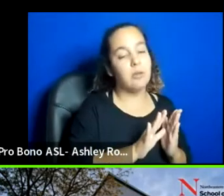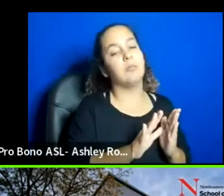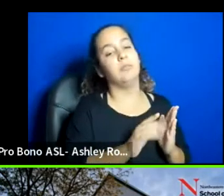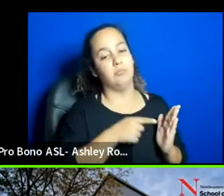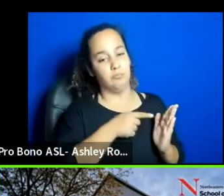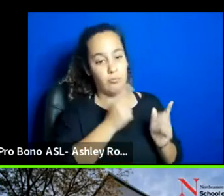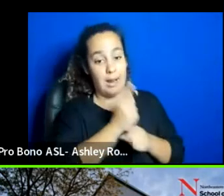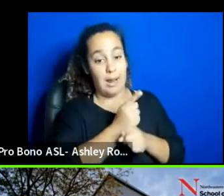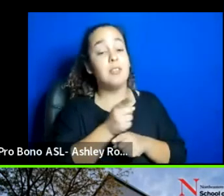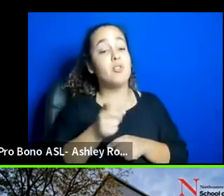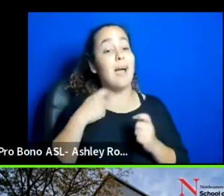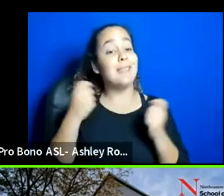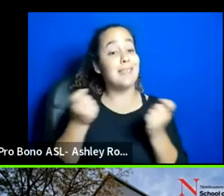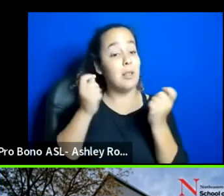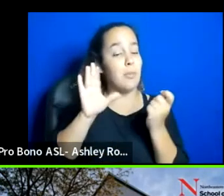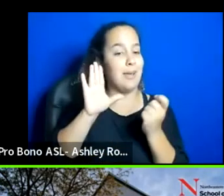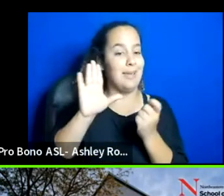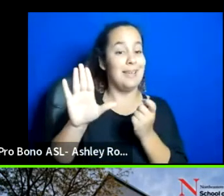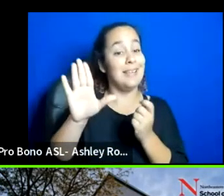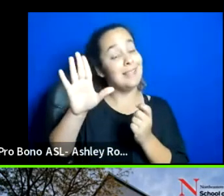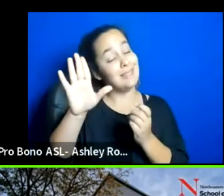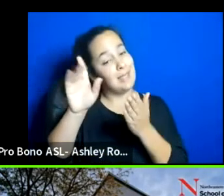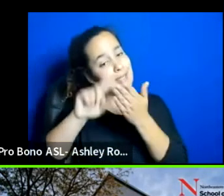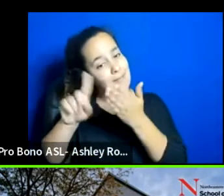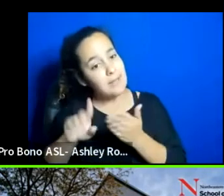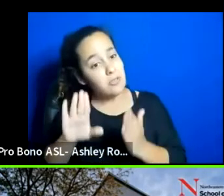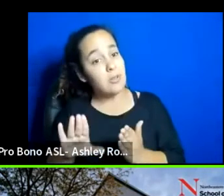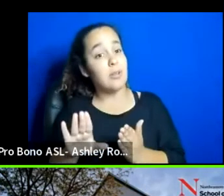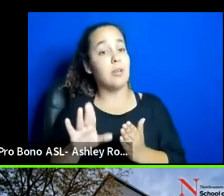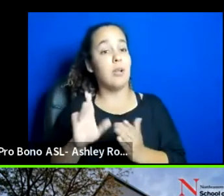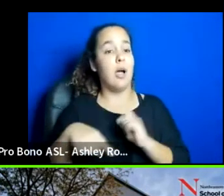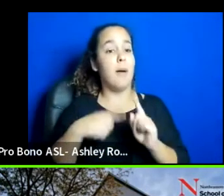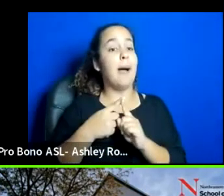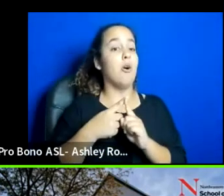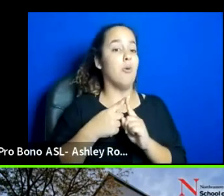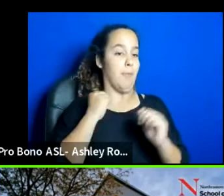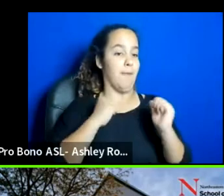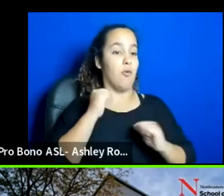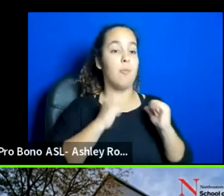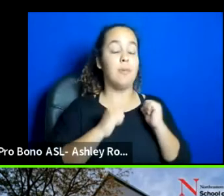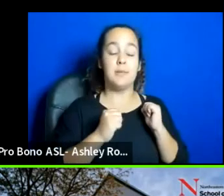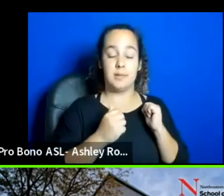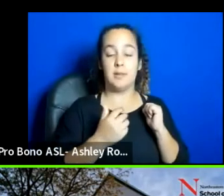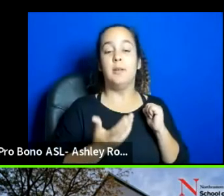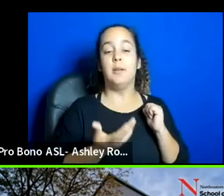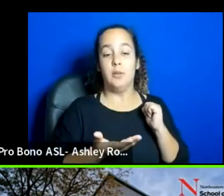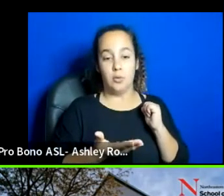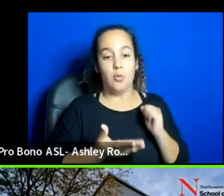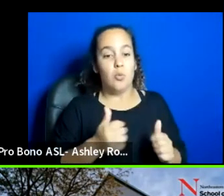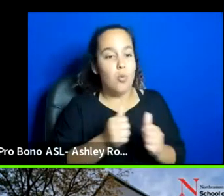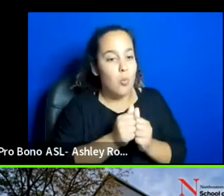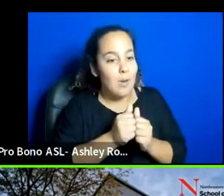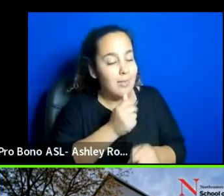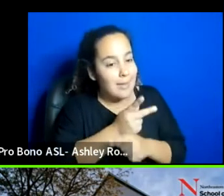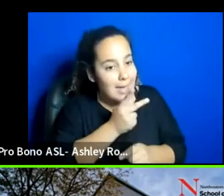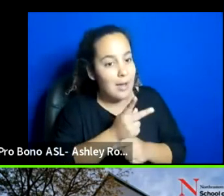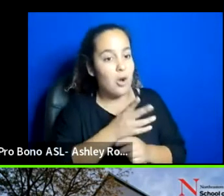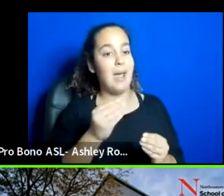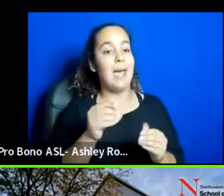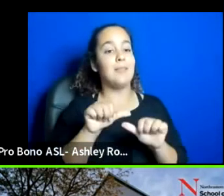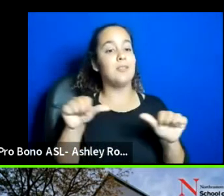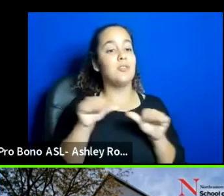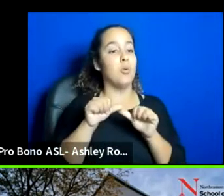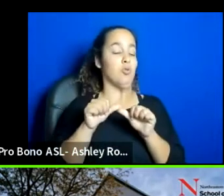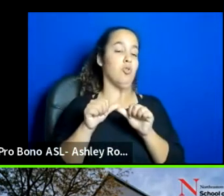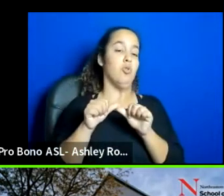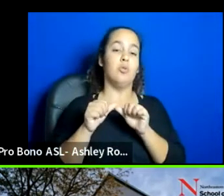celebrate Brent's investigation into the performance of a dramatic work with care and attention to its social construction and a network